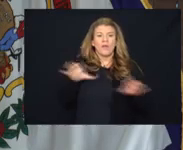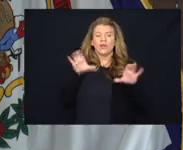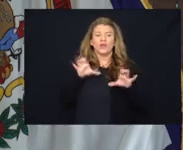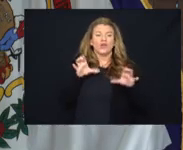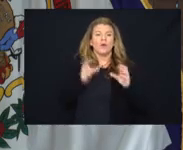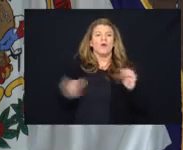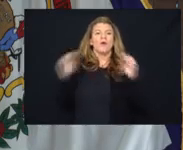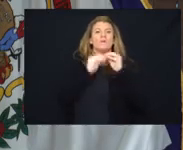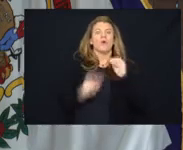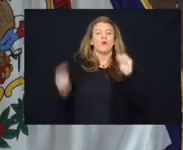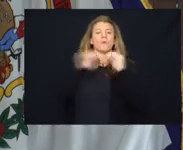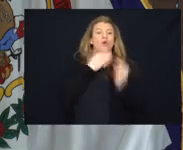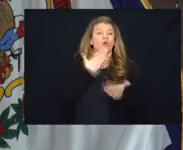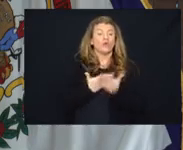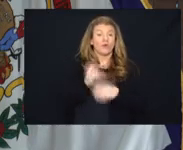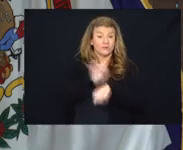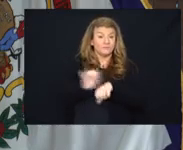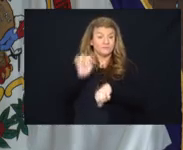absolutely more and more good work.